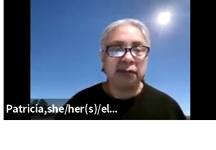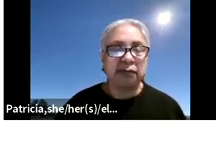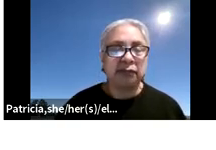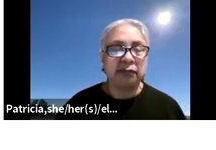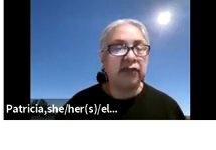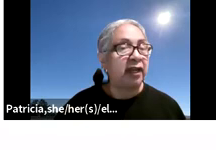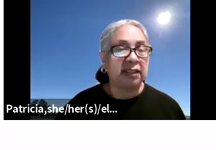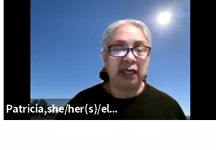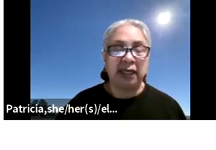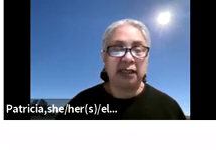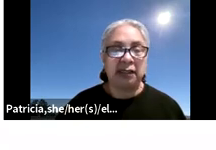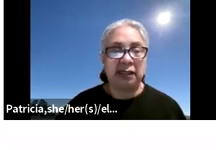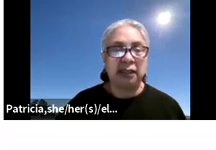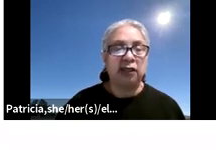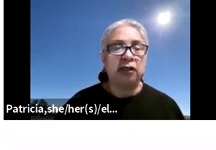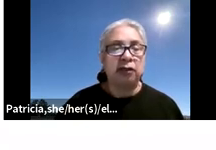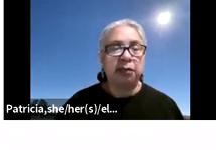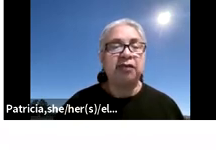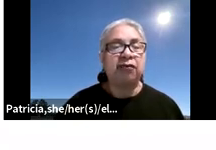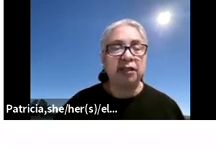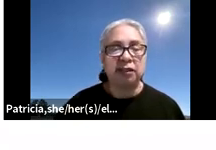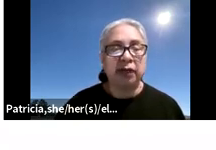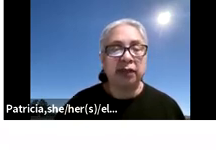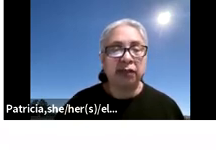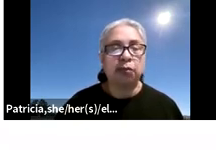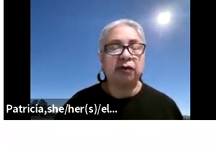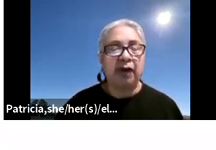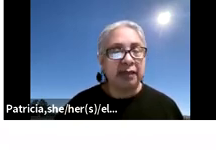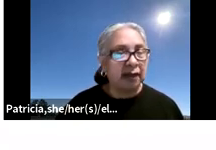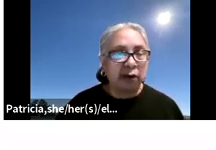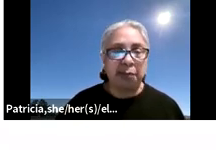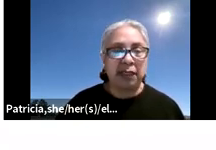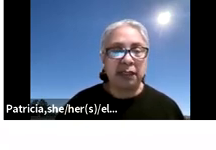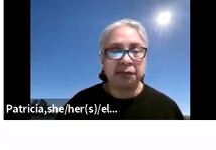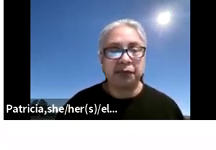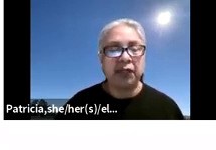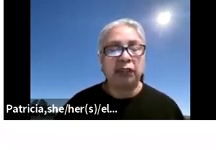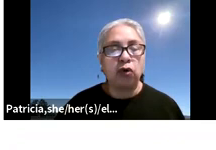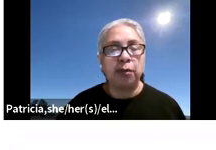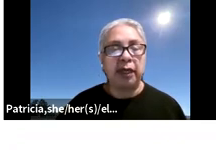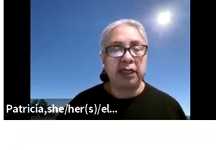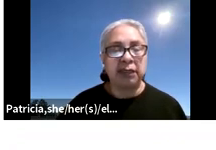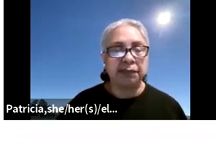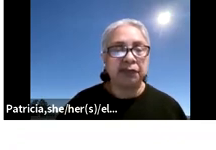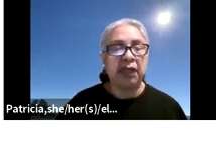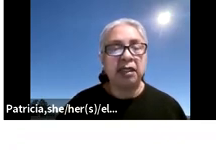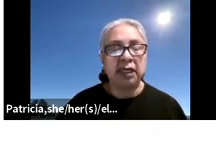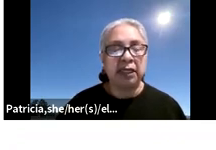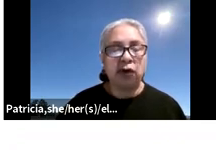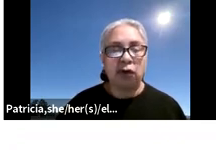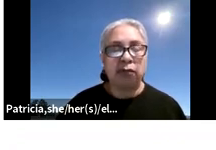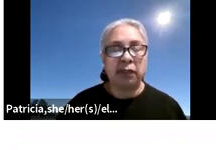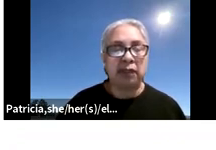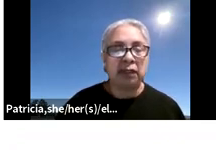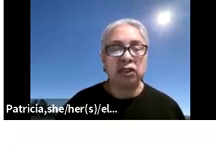rescue, investigate, be friends with, provide therapy, loan money,